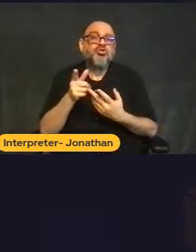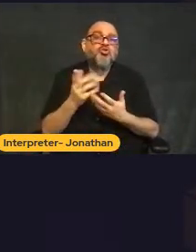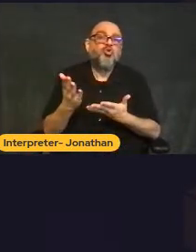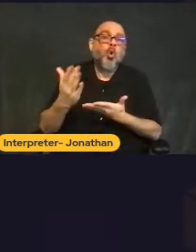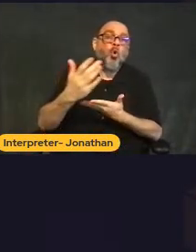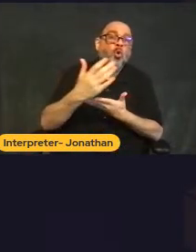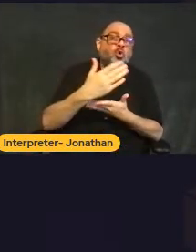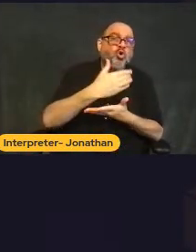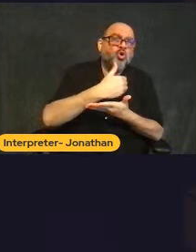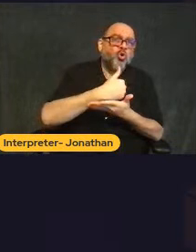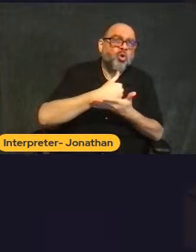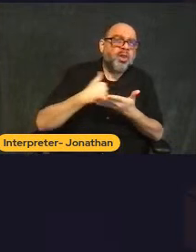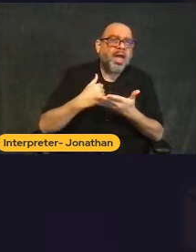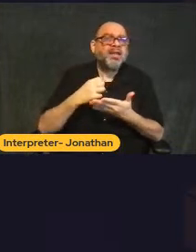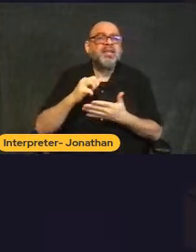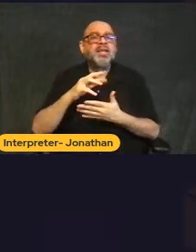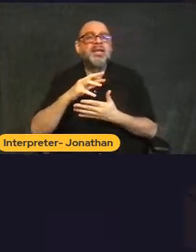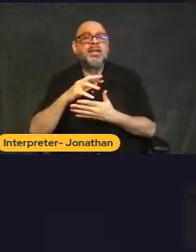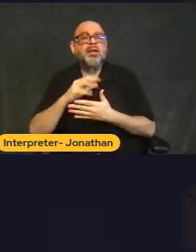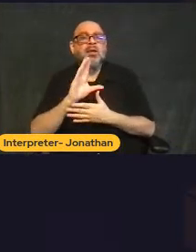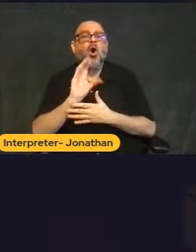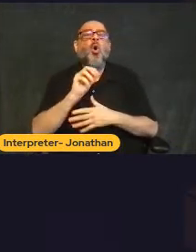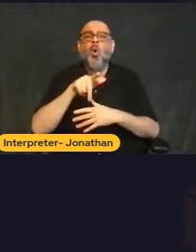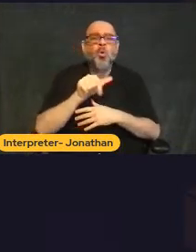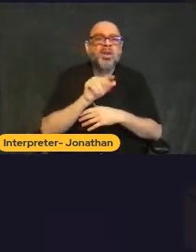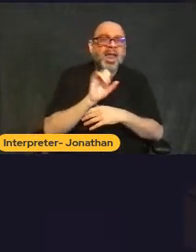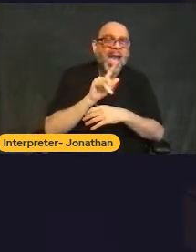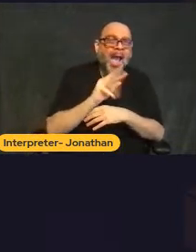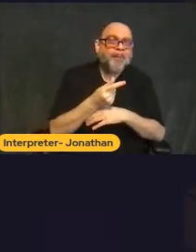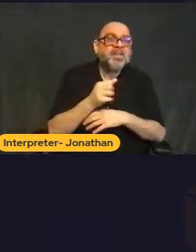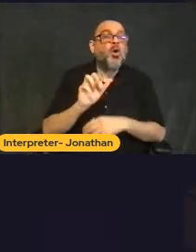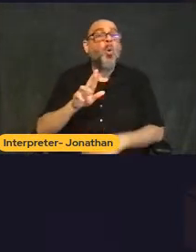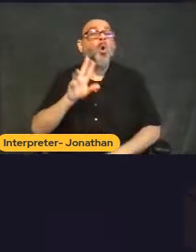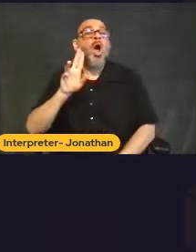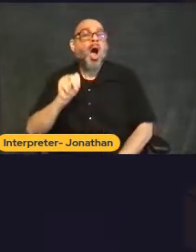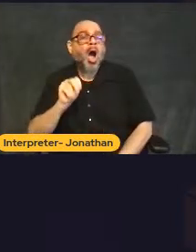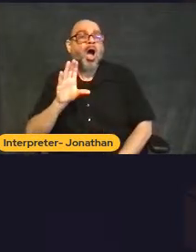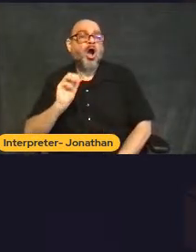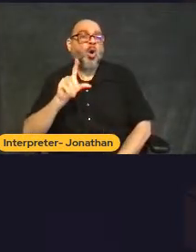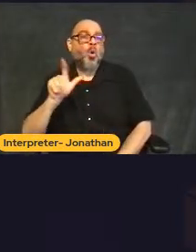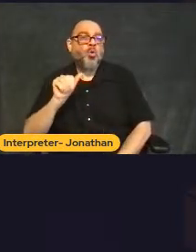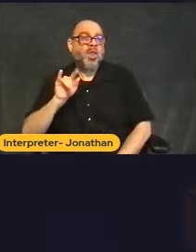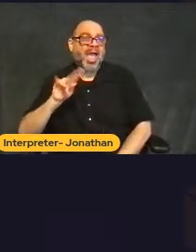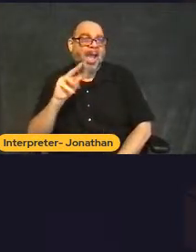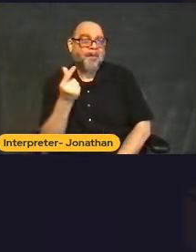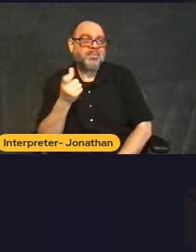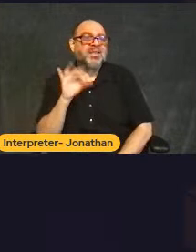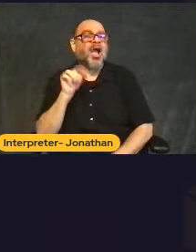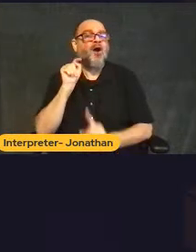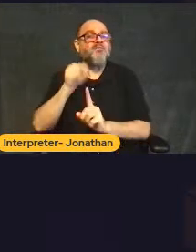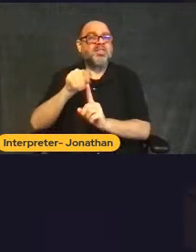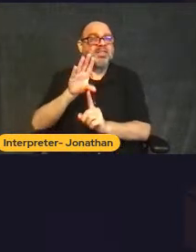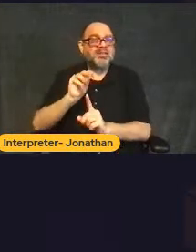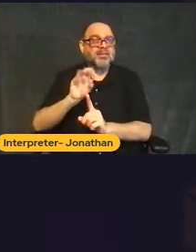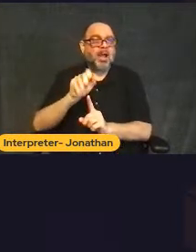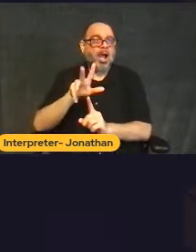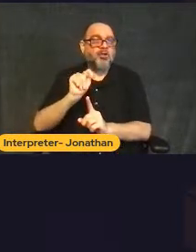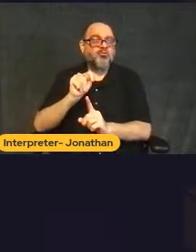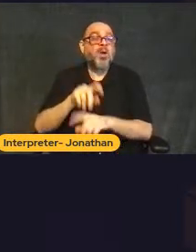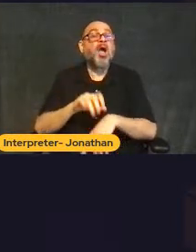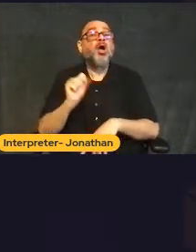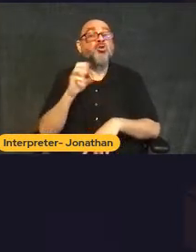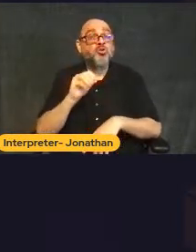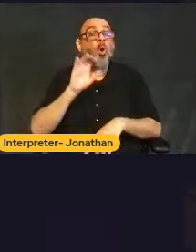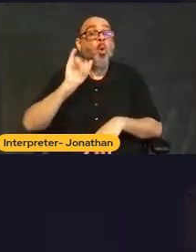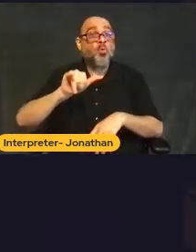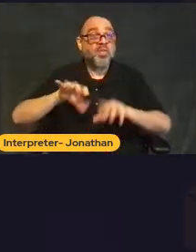specific constructs. So, in contrast to this global collapse flag we saw before,